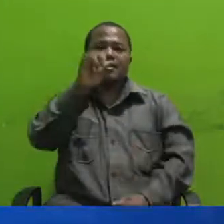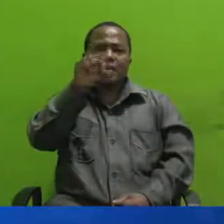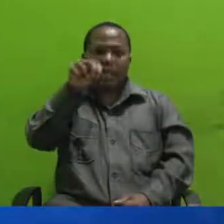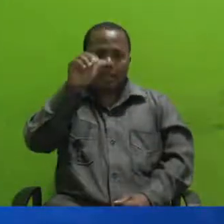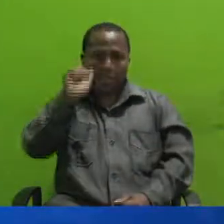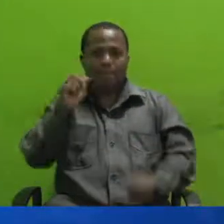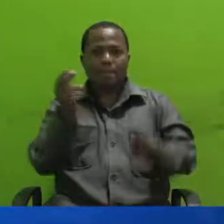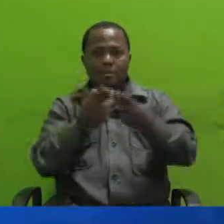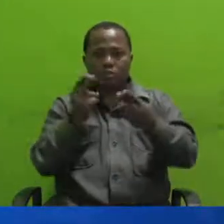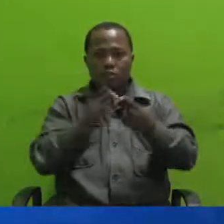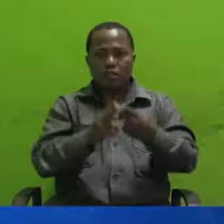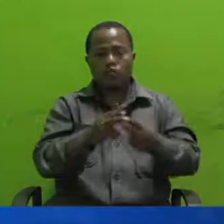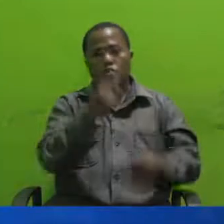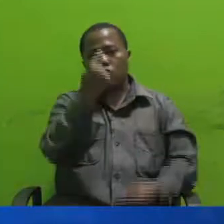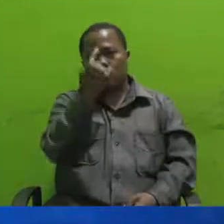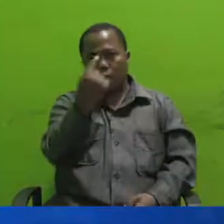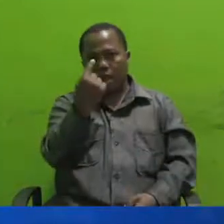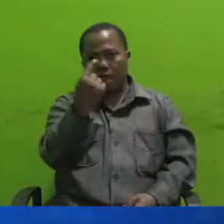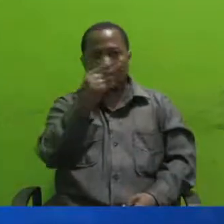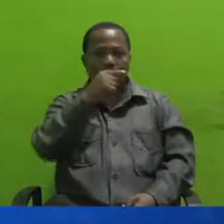sine A is equal to 1